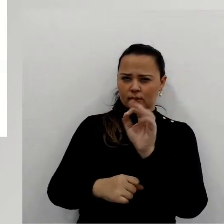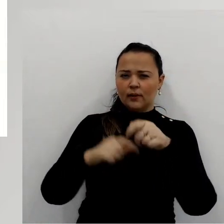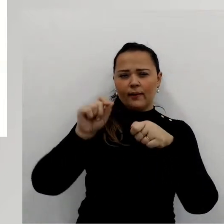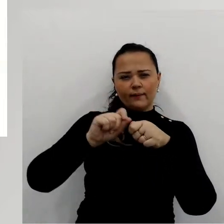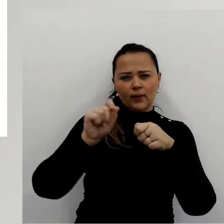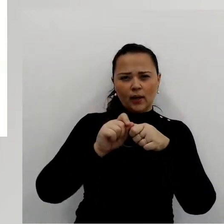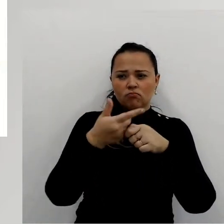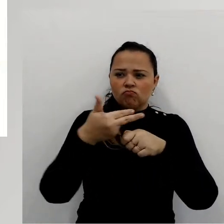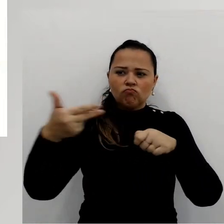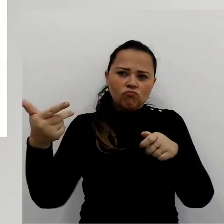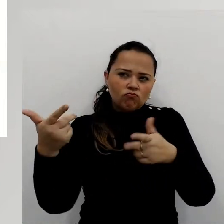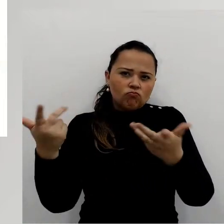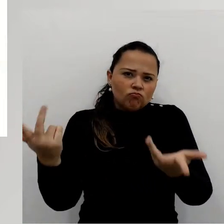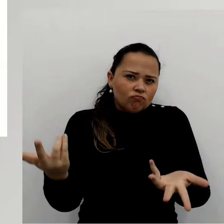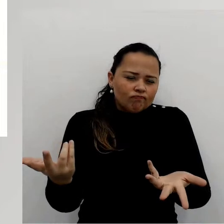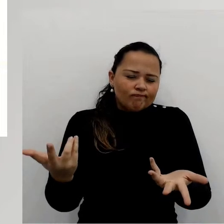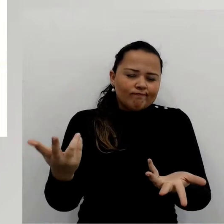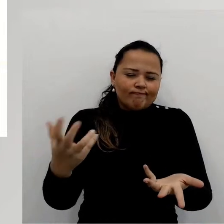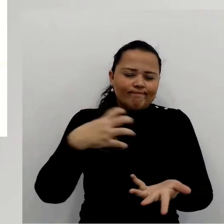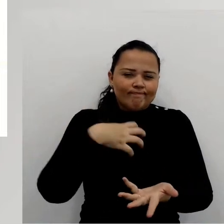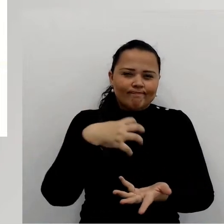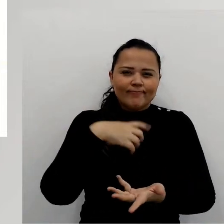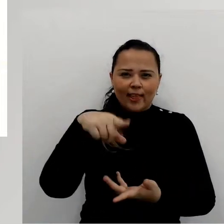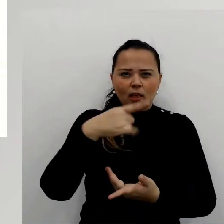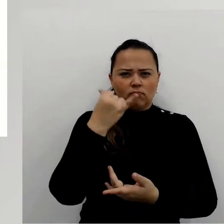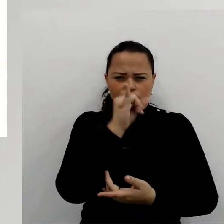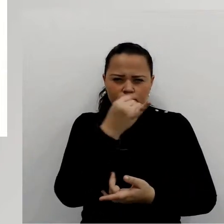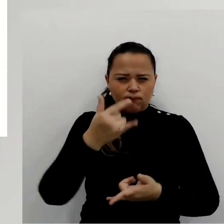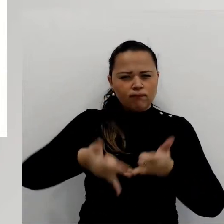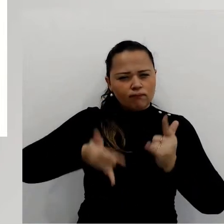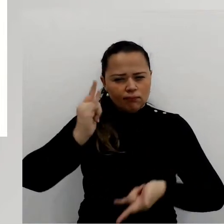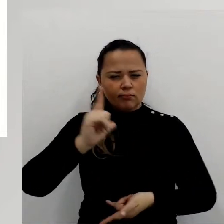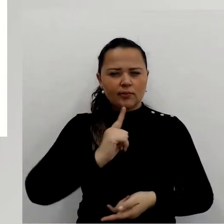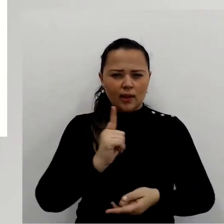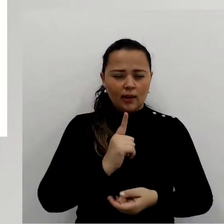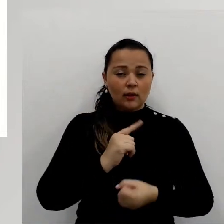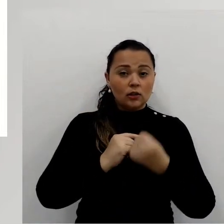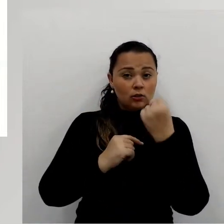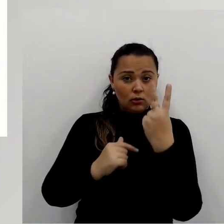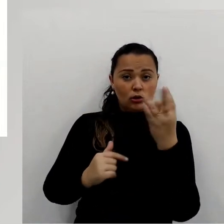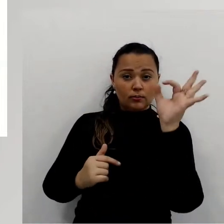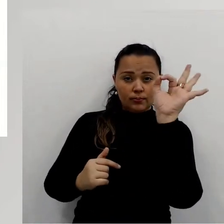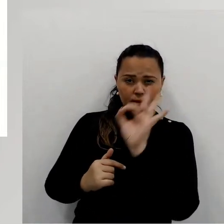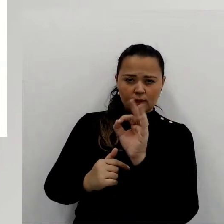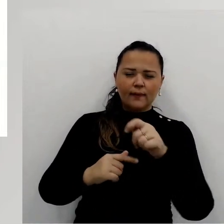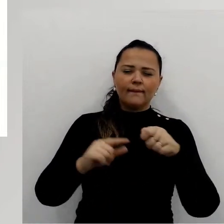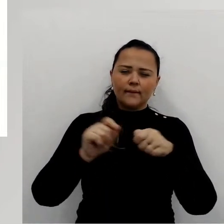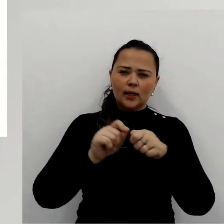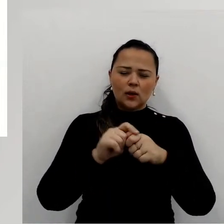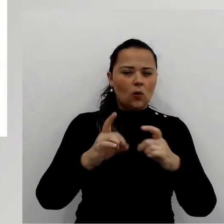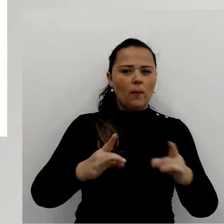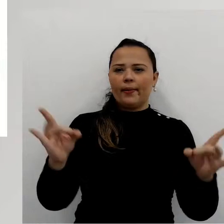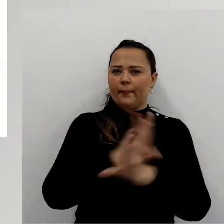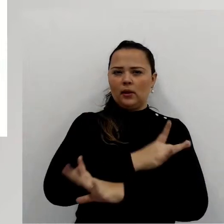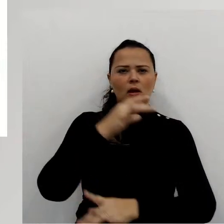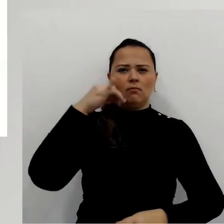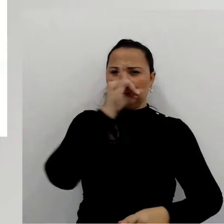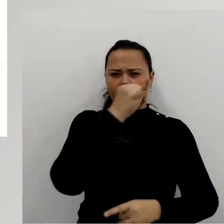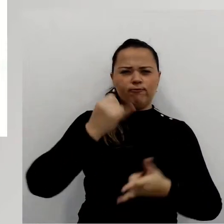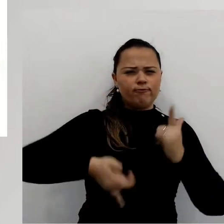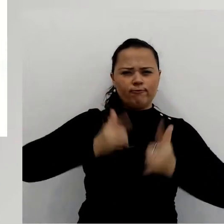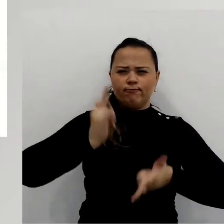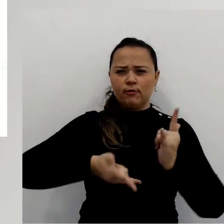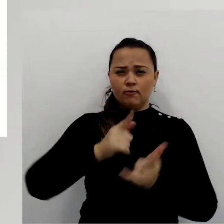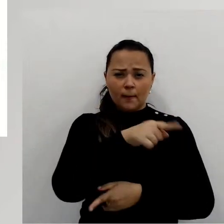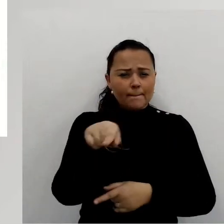and 2% are doing it completely automated. And that's why I say you're only going to get a full automation